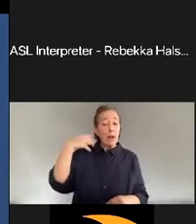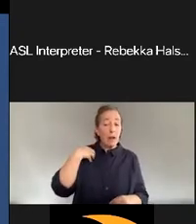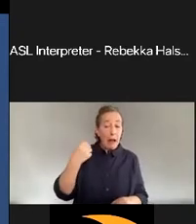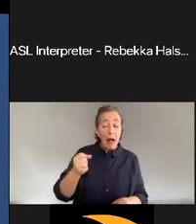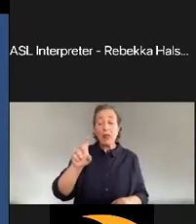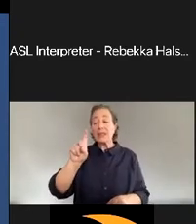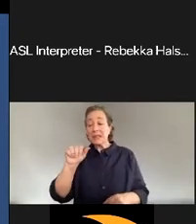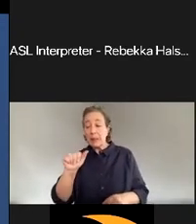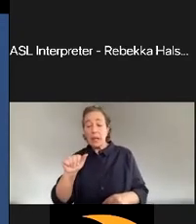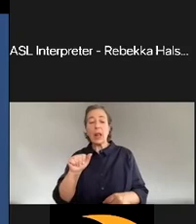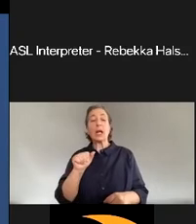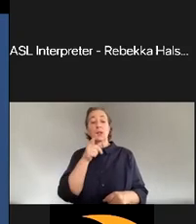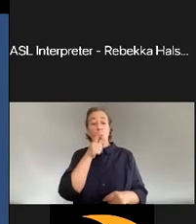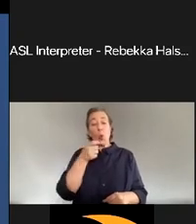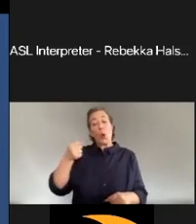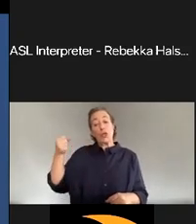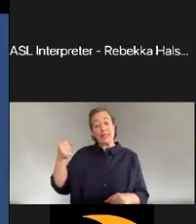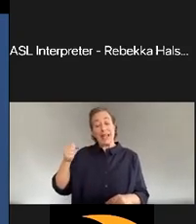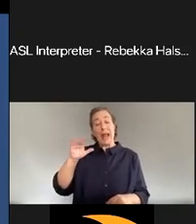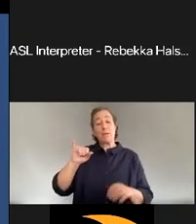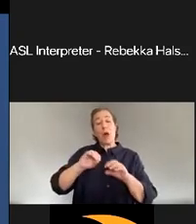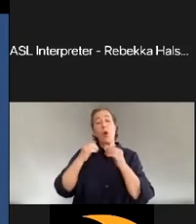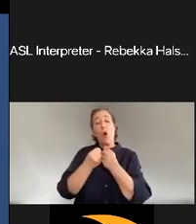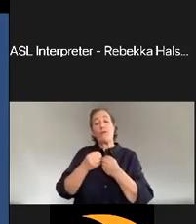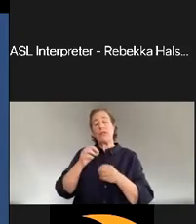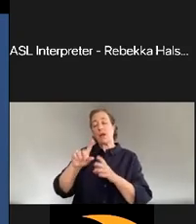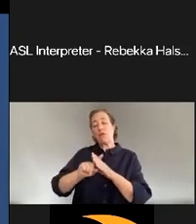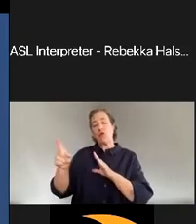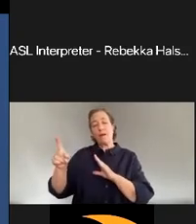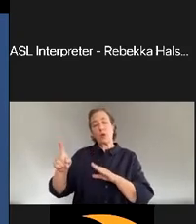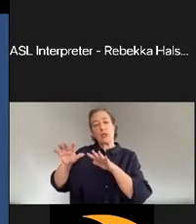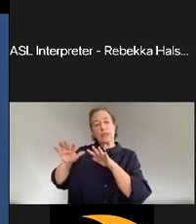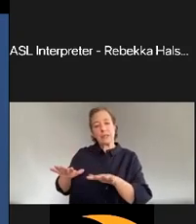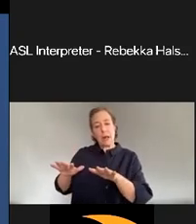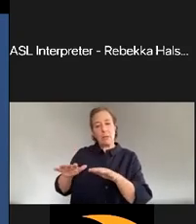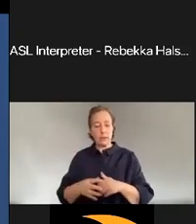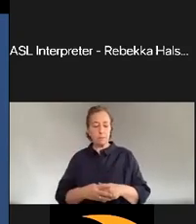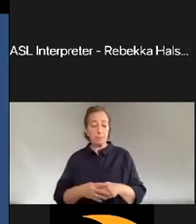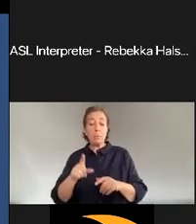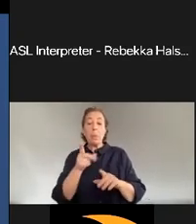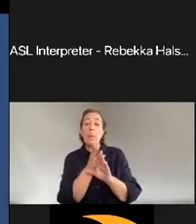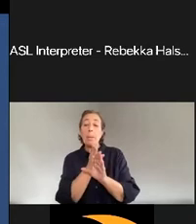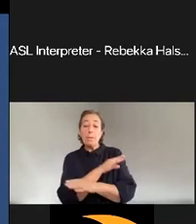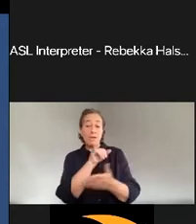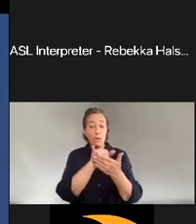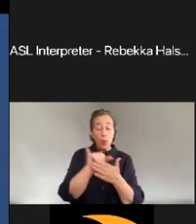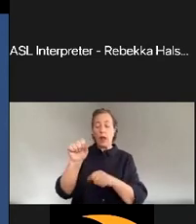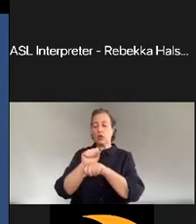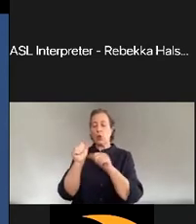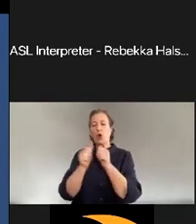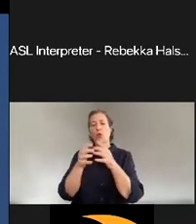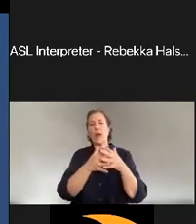were detained by the Office of Refugee Resettlement. Before shifting to immigration advocacy, she worked with the American